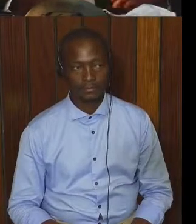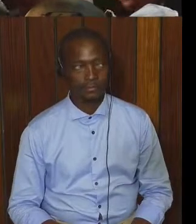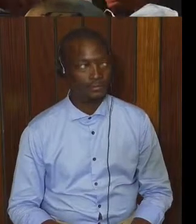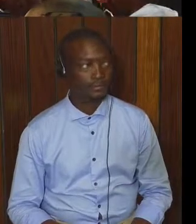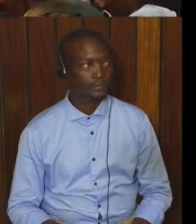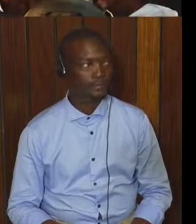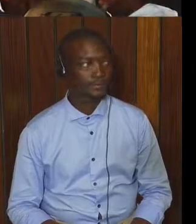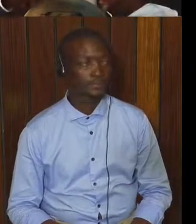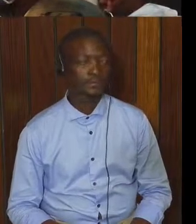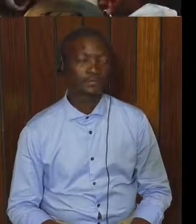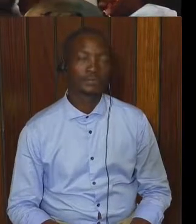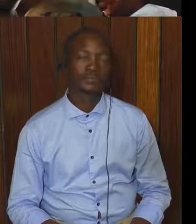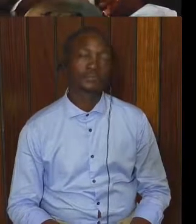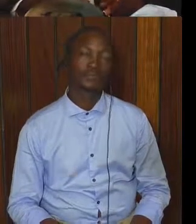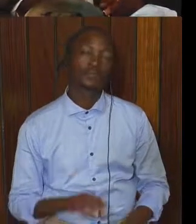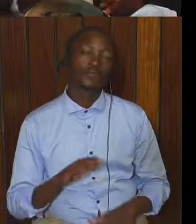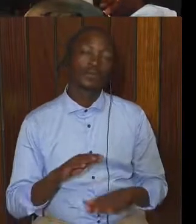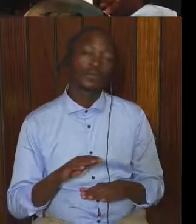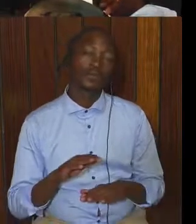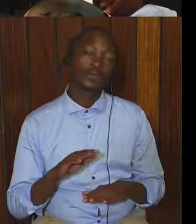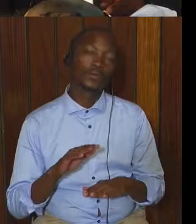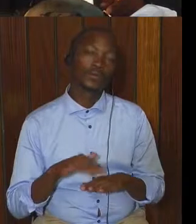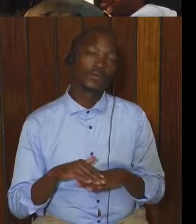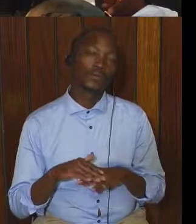Chairperson. And then on the